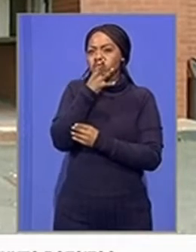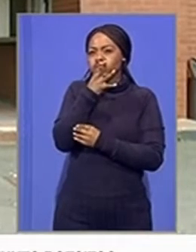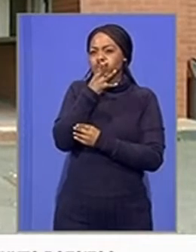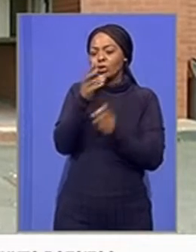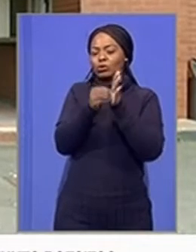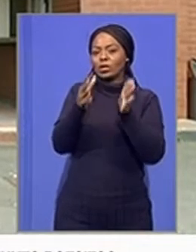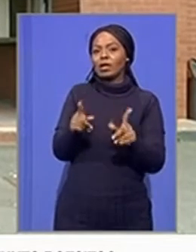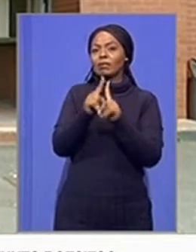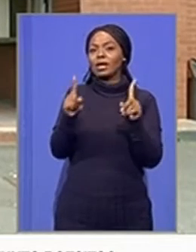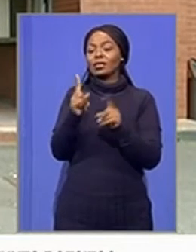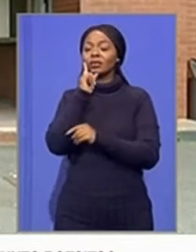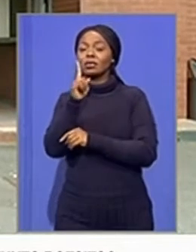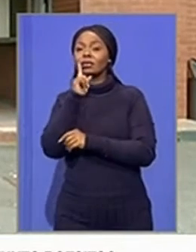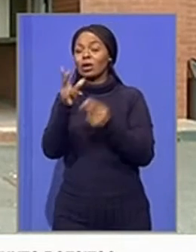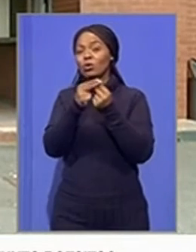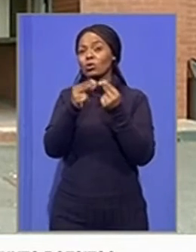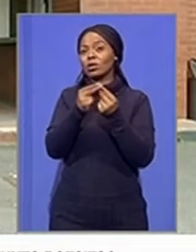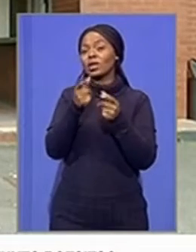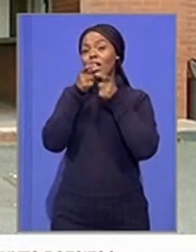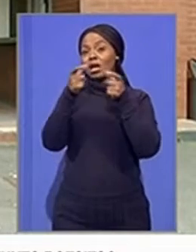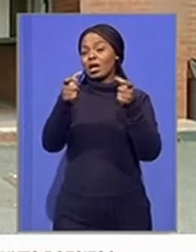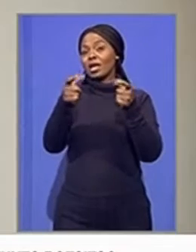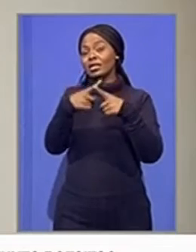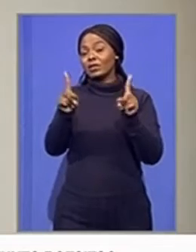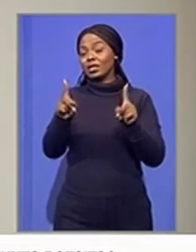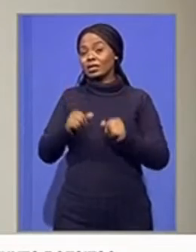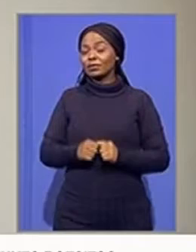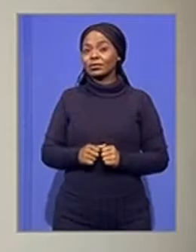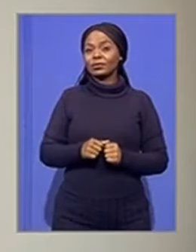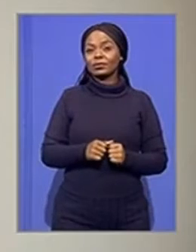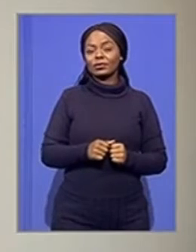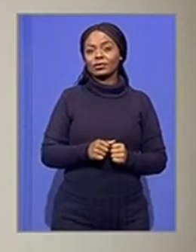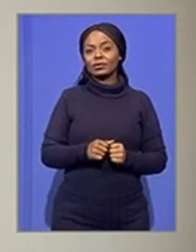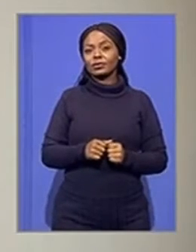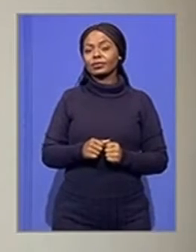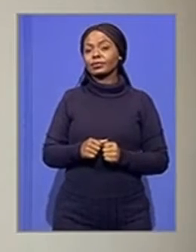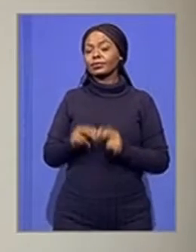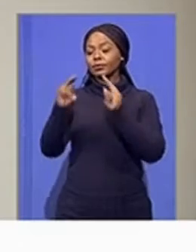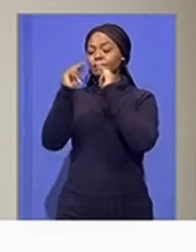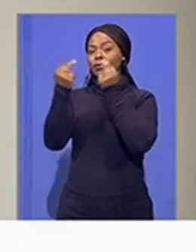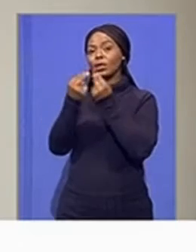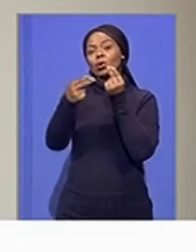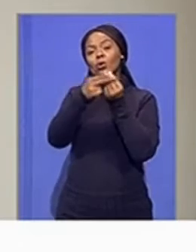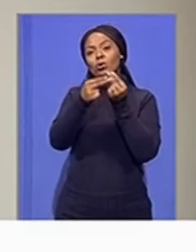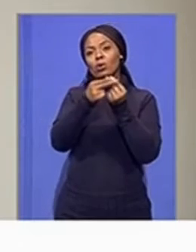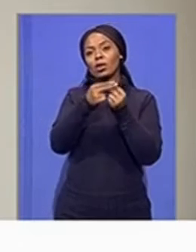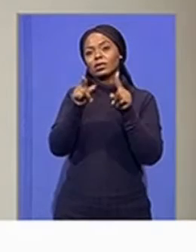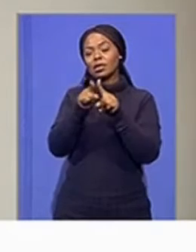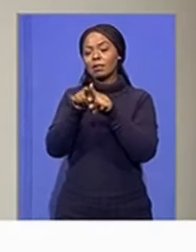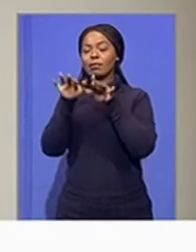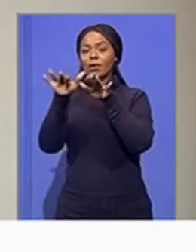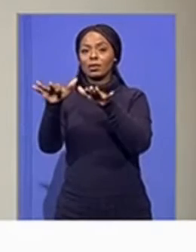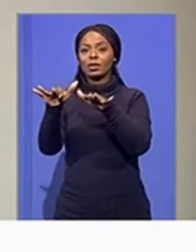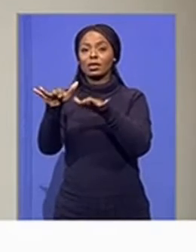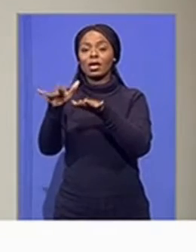ya matitjhere e hlahisitse maikutlo a ona ka mokgwa ona. The National Teachers Union urges the Department of Education to provide